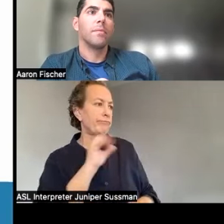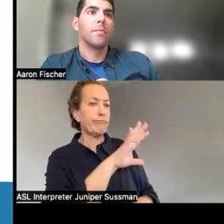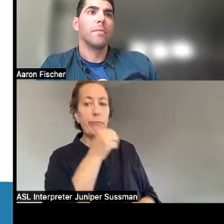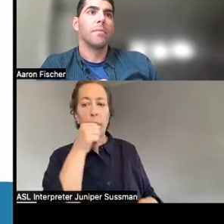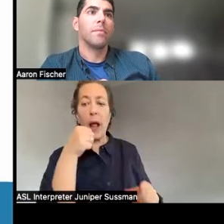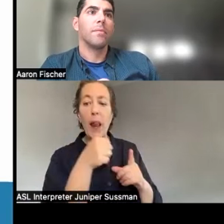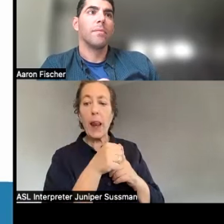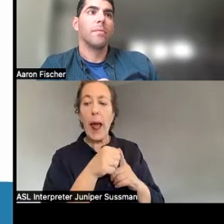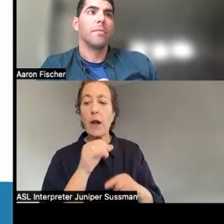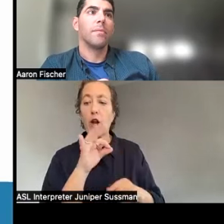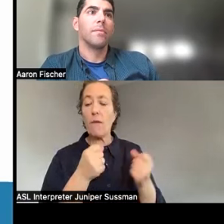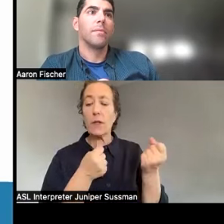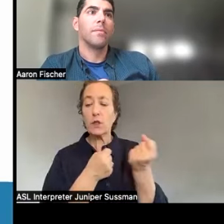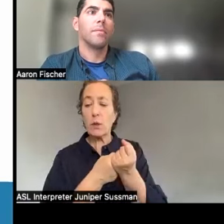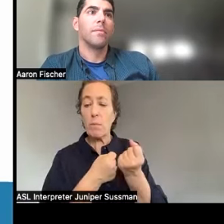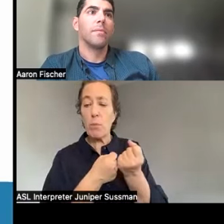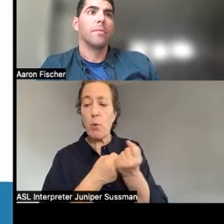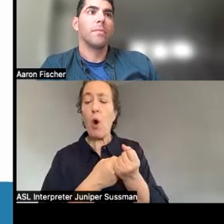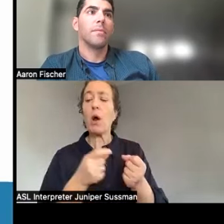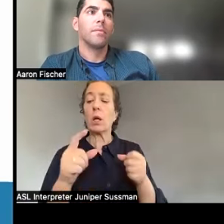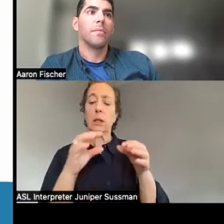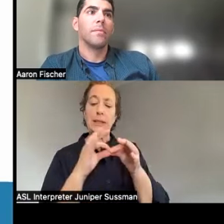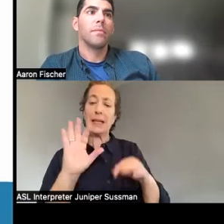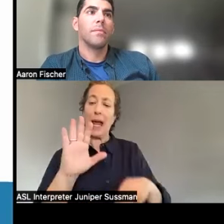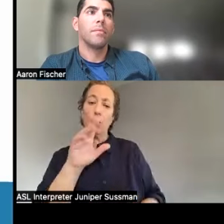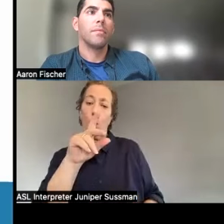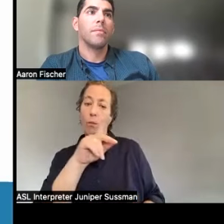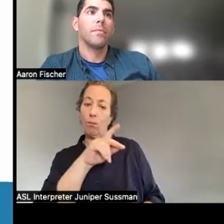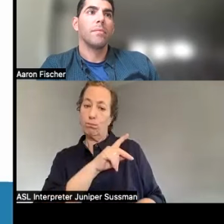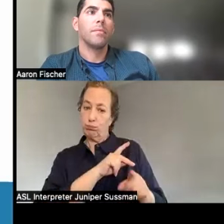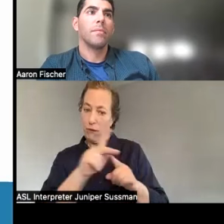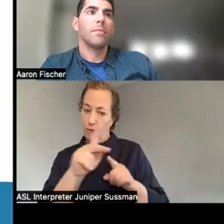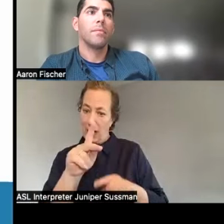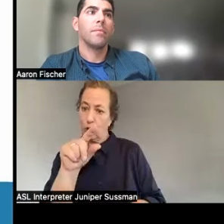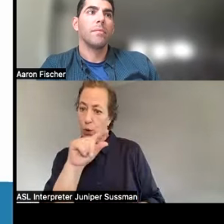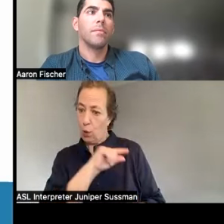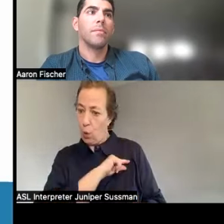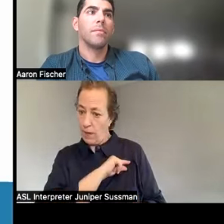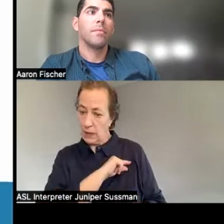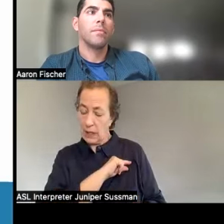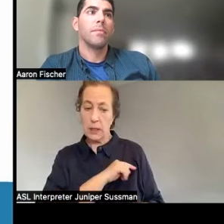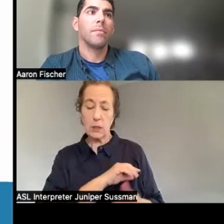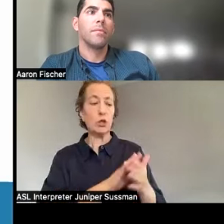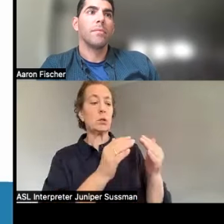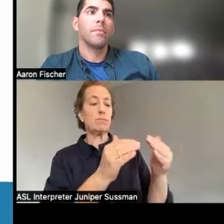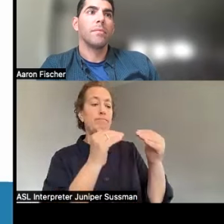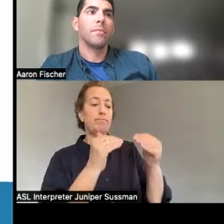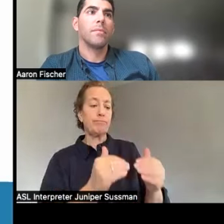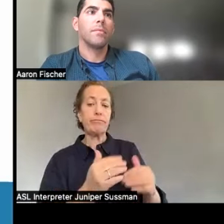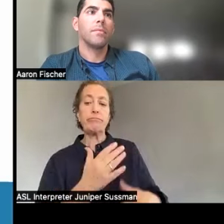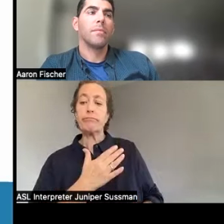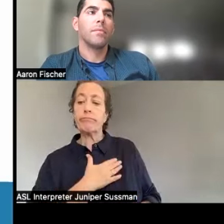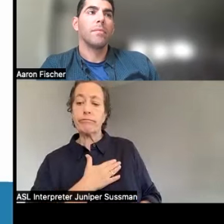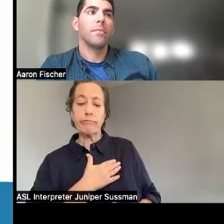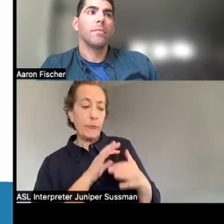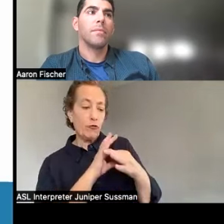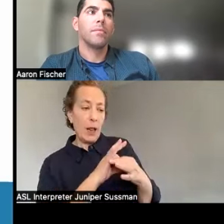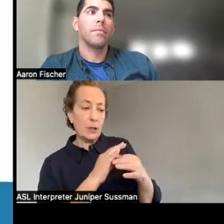states your professional qualifications as their provider at a health center, the nature of your relationship with the